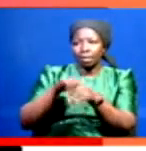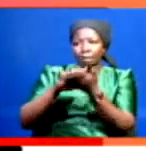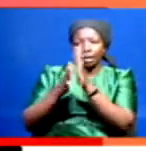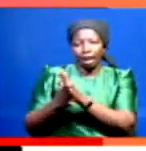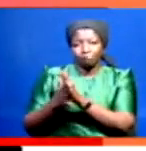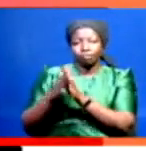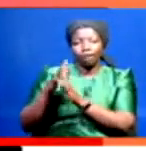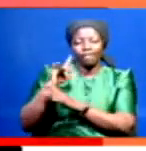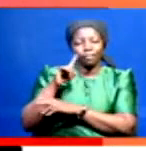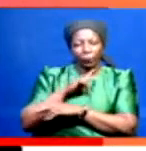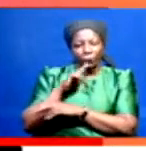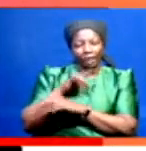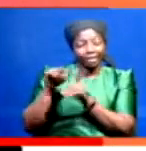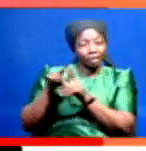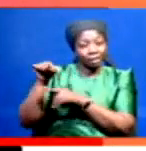this,